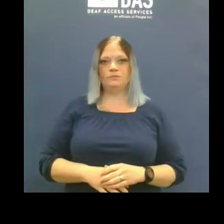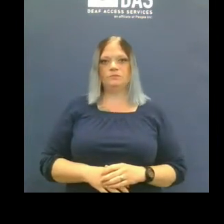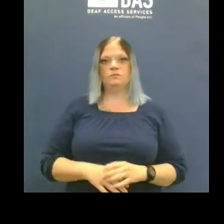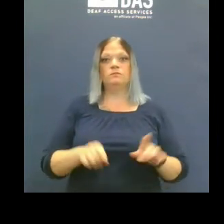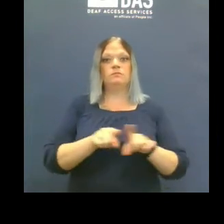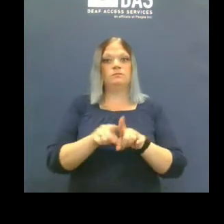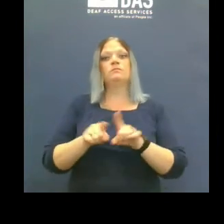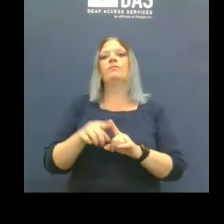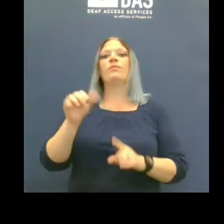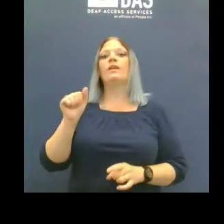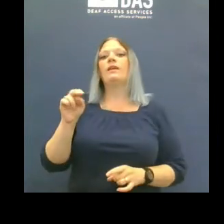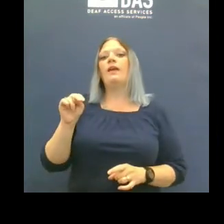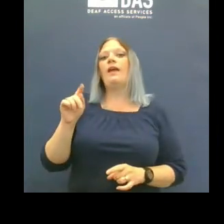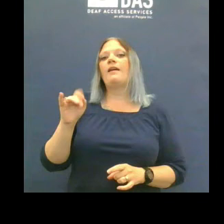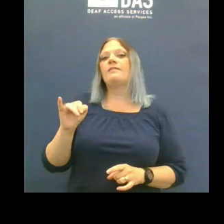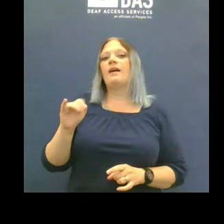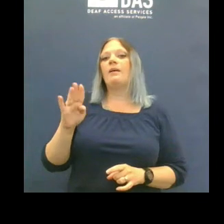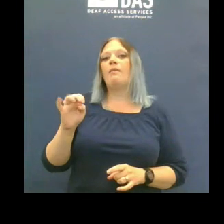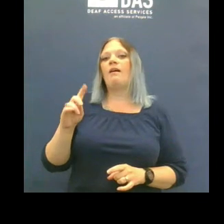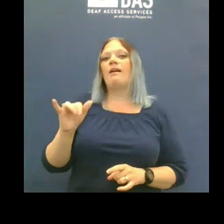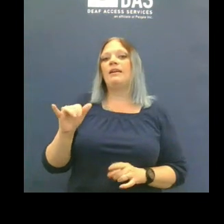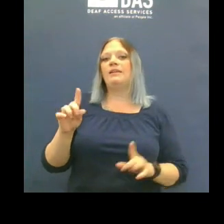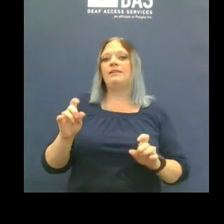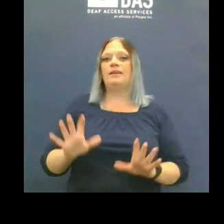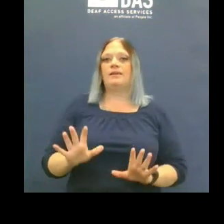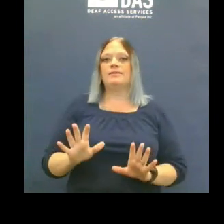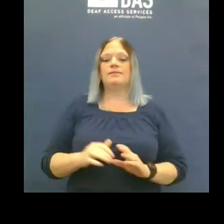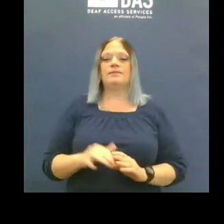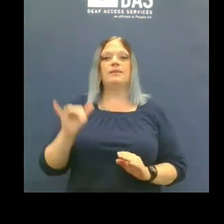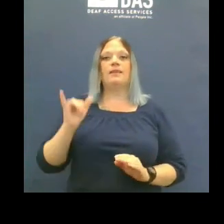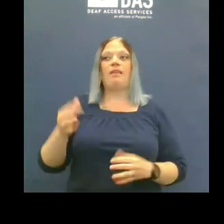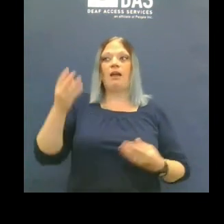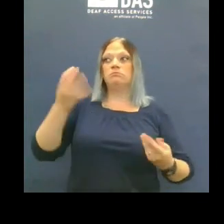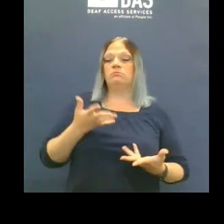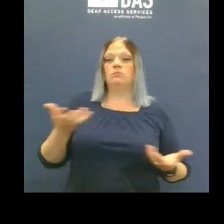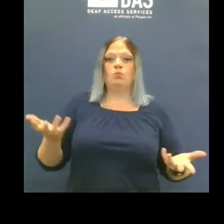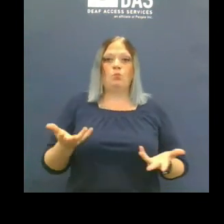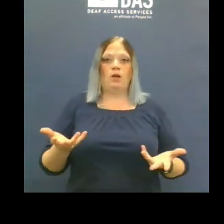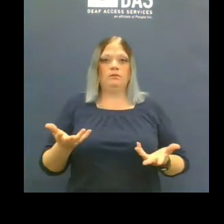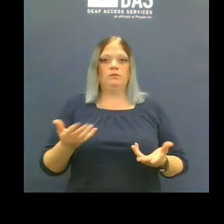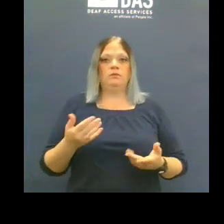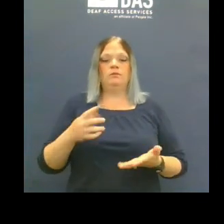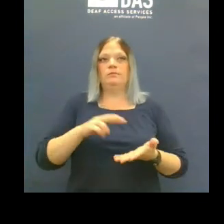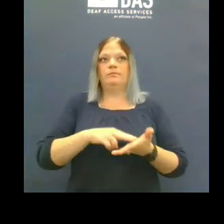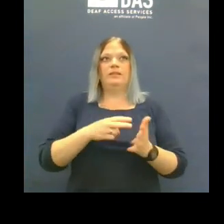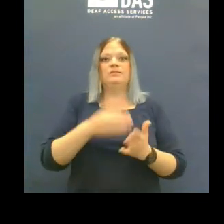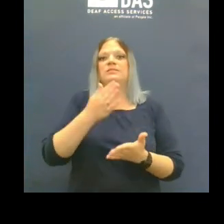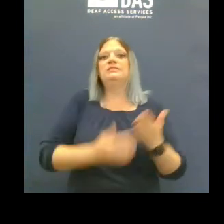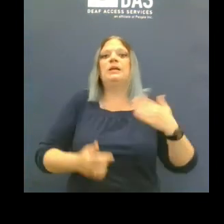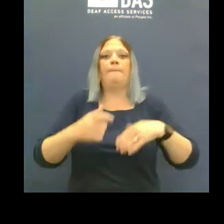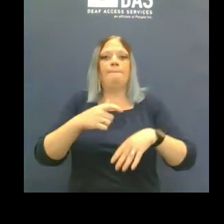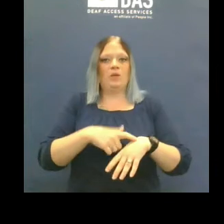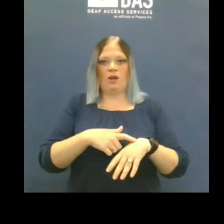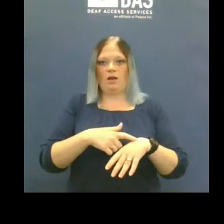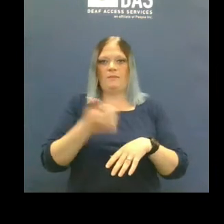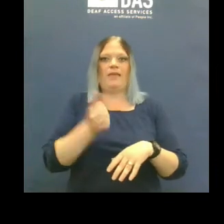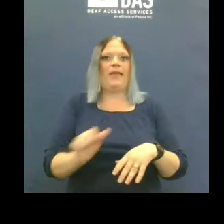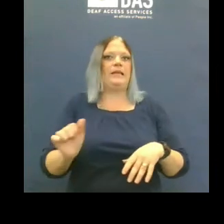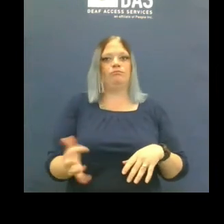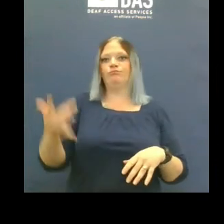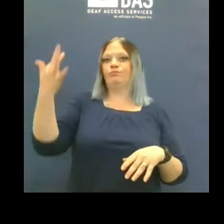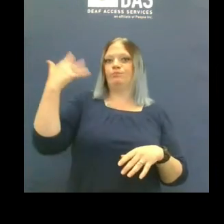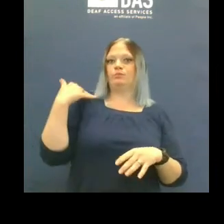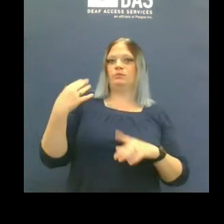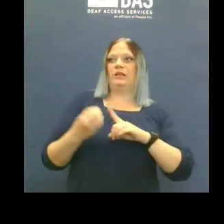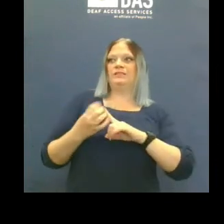doing antibody testing. So remember, an antibody test tells us if sometime in the past you have been exposed to COVID-19,